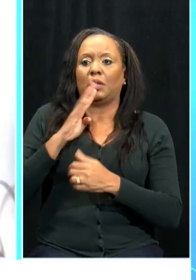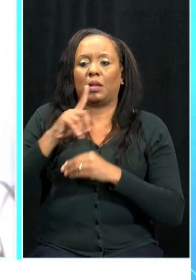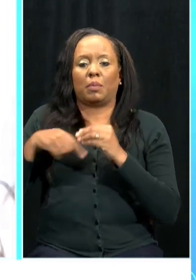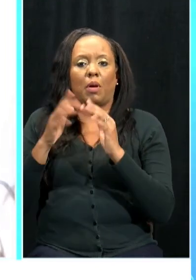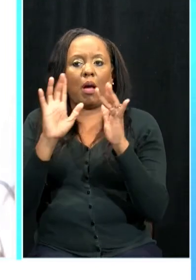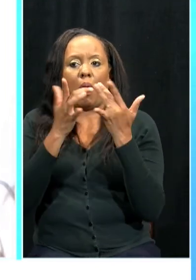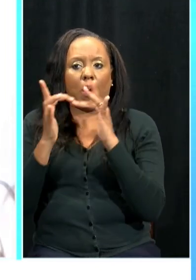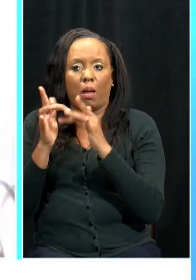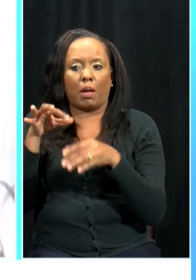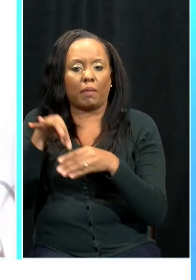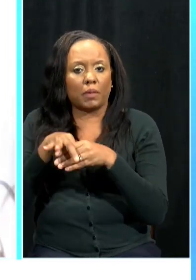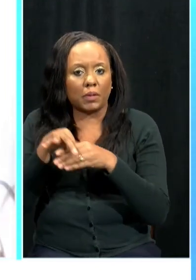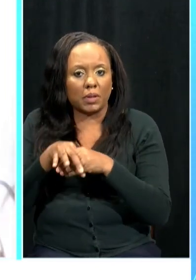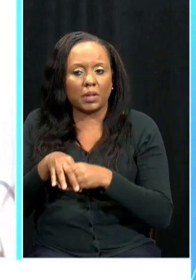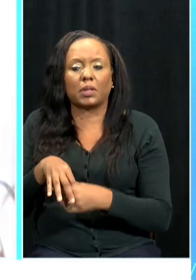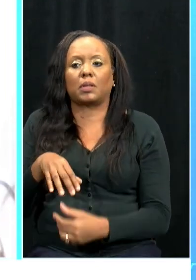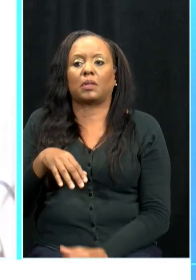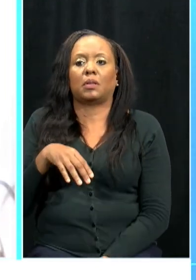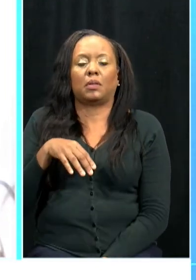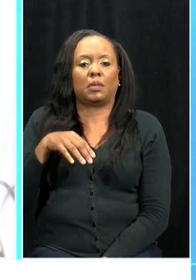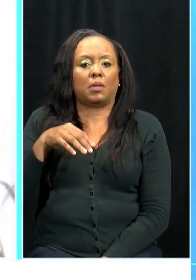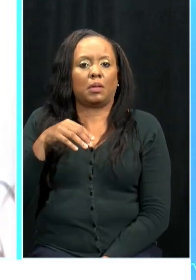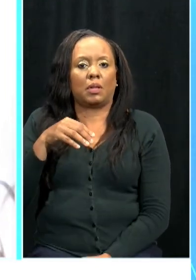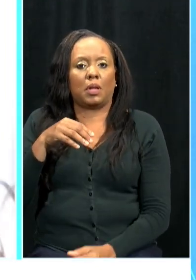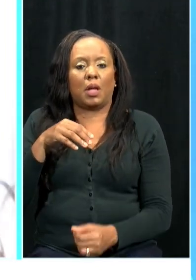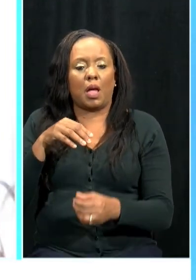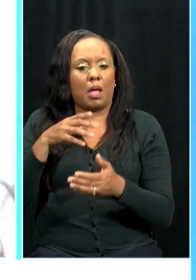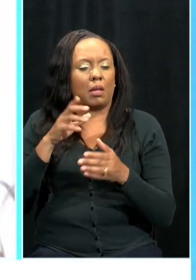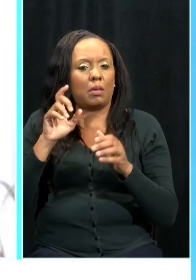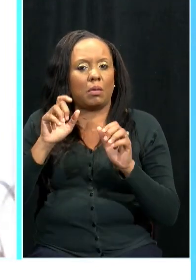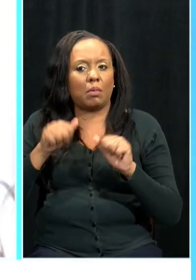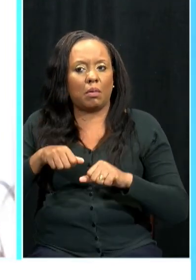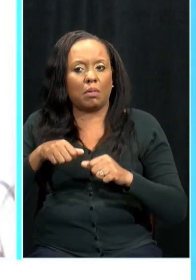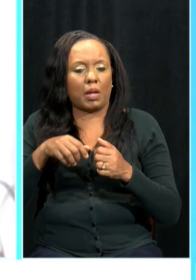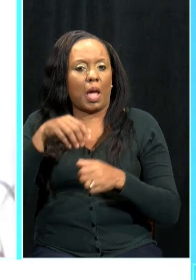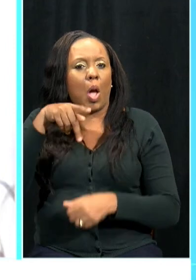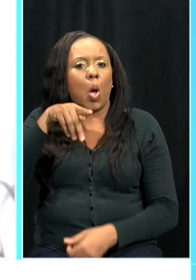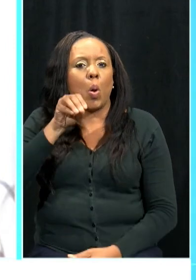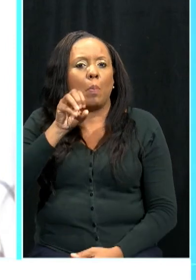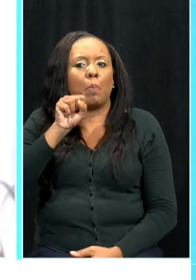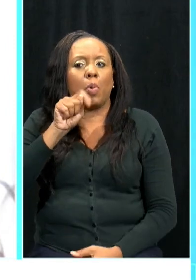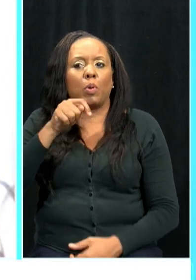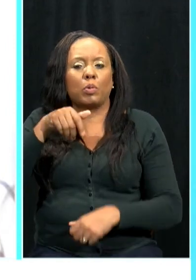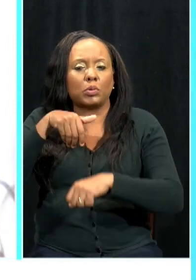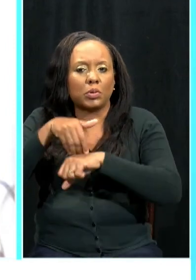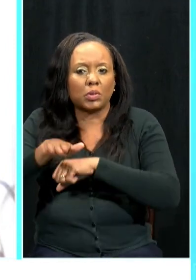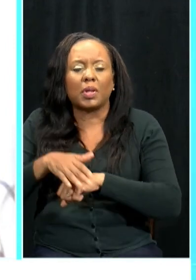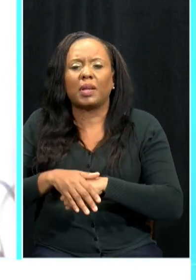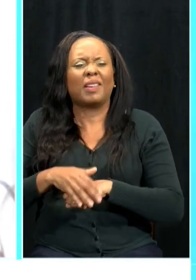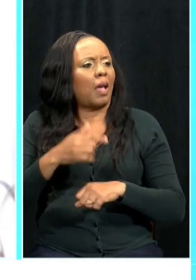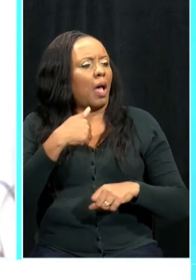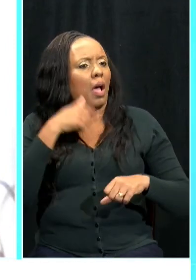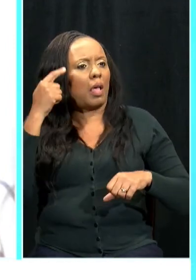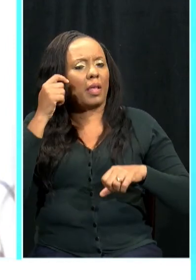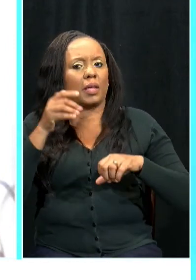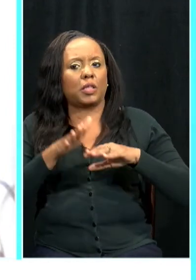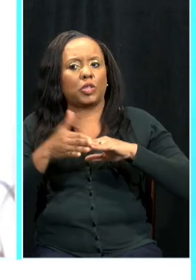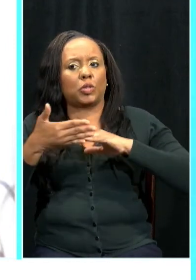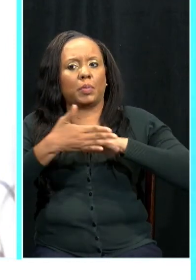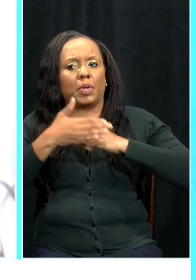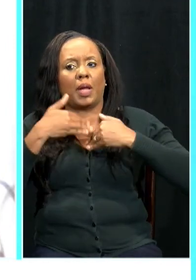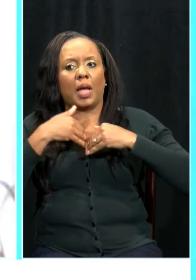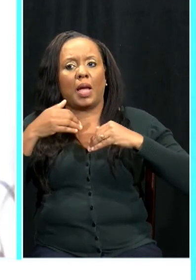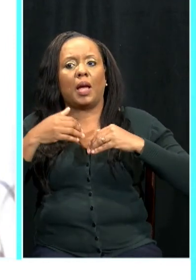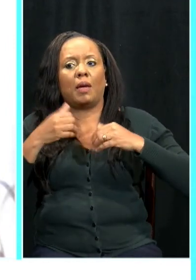voting, proxy voting, mail-in voting, mobile. I think in Jamaica, they even set up a separate time for people who